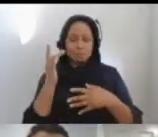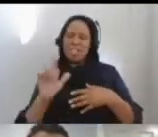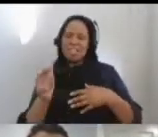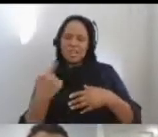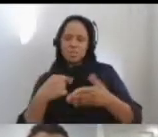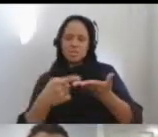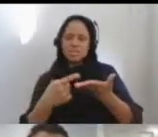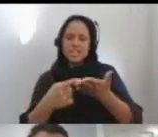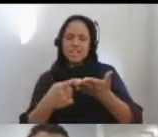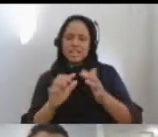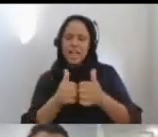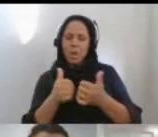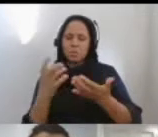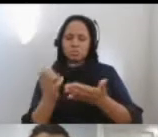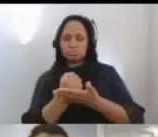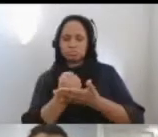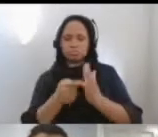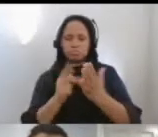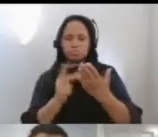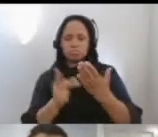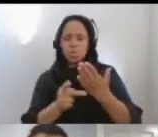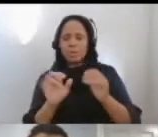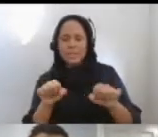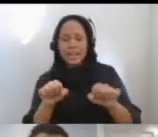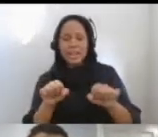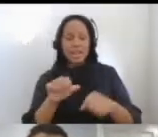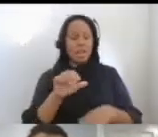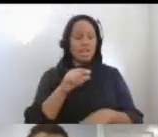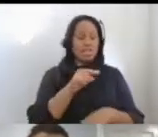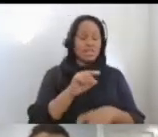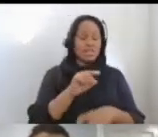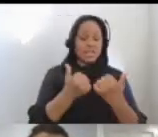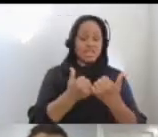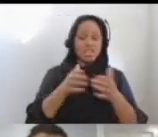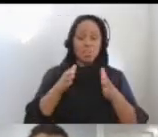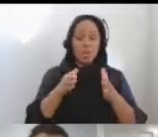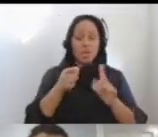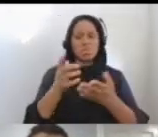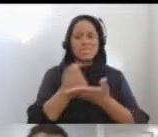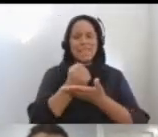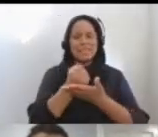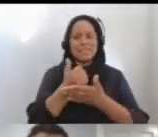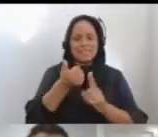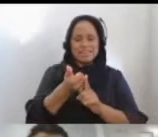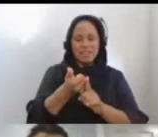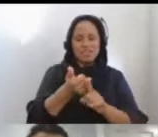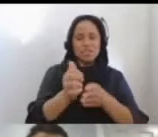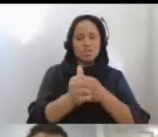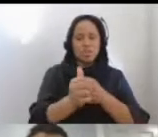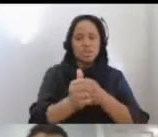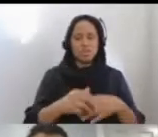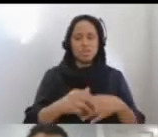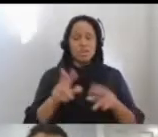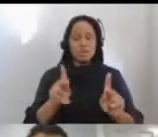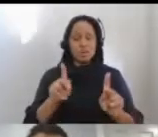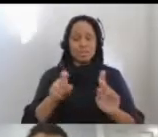overview, OPWDD is your way in to getting self-direction. So a person needs to be deemed